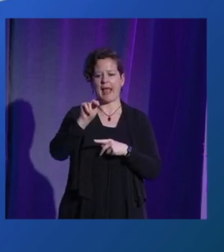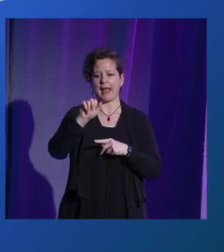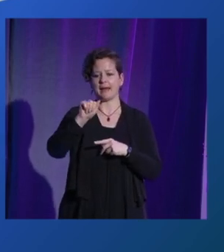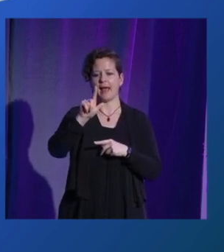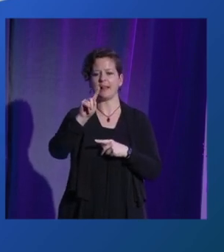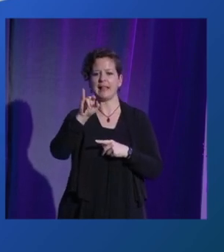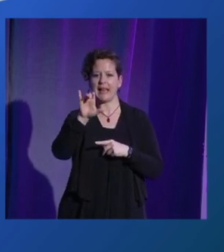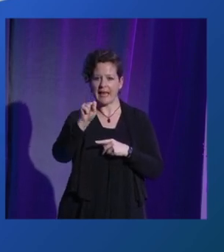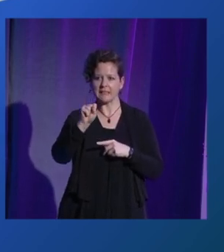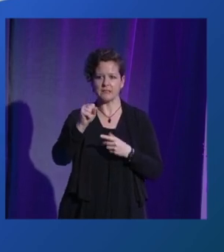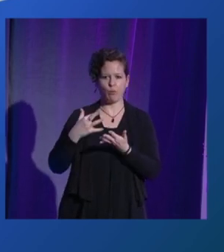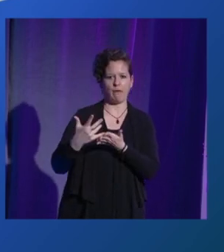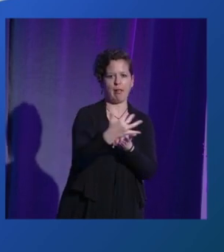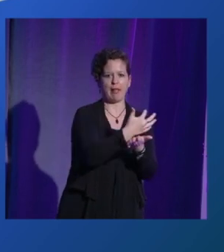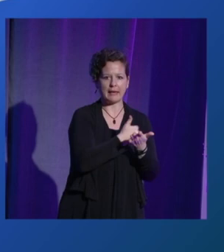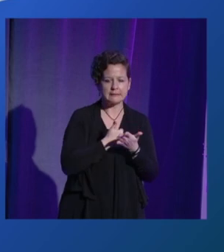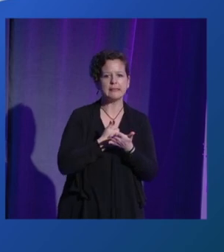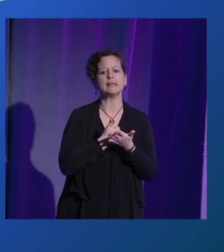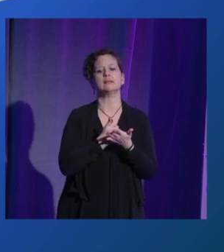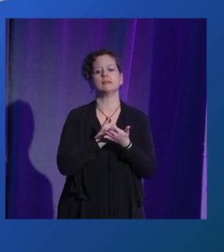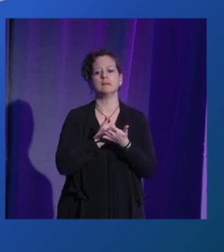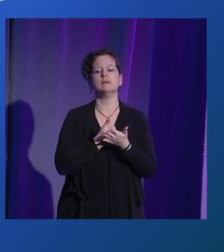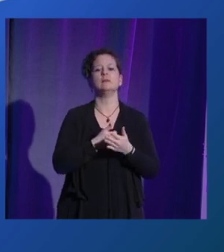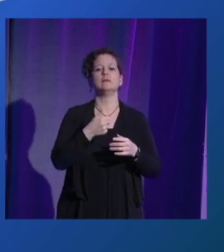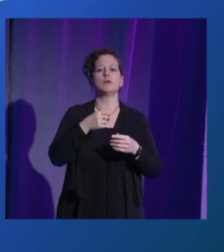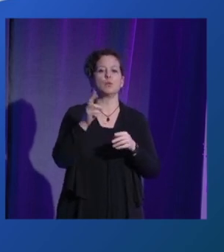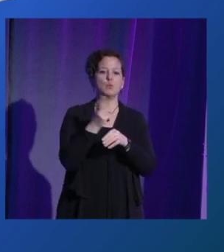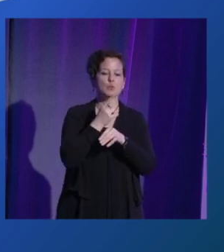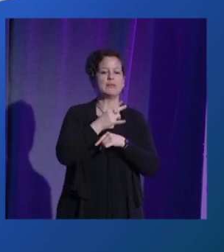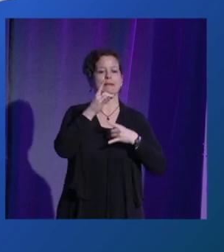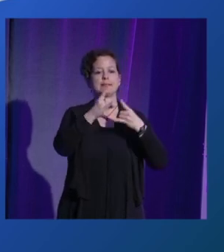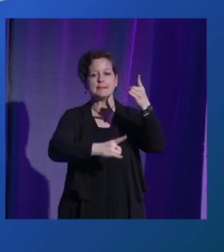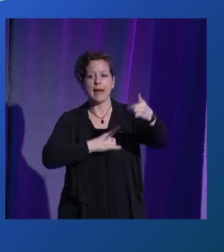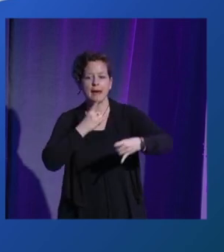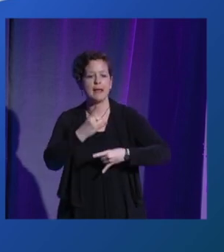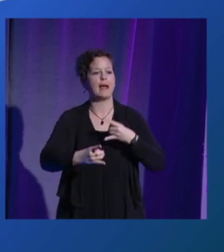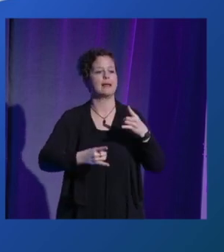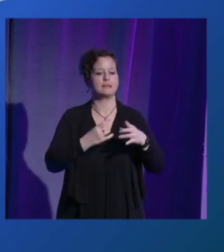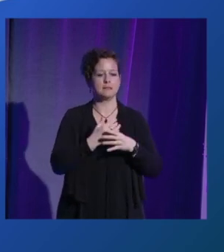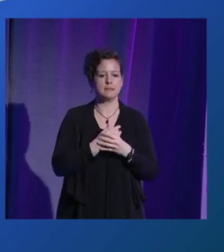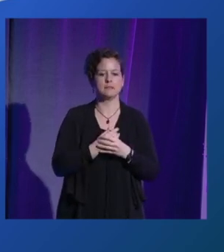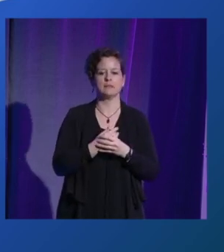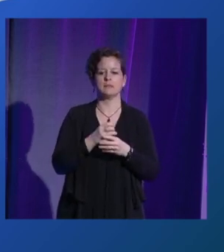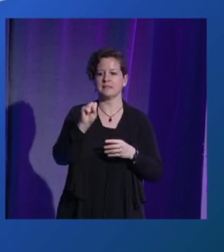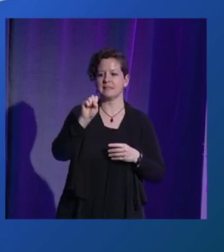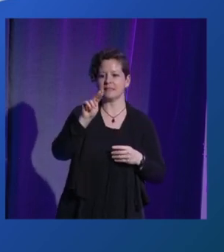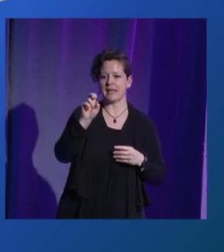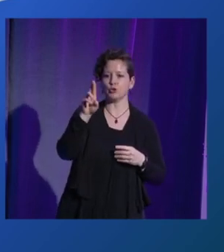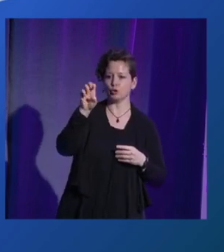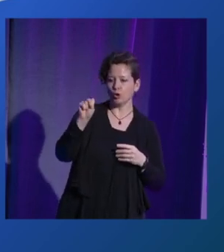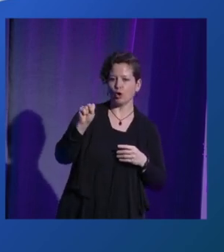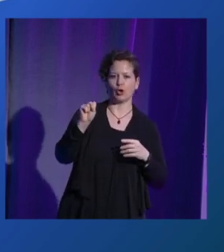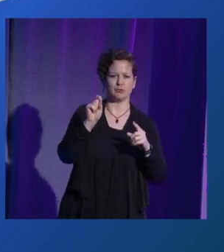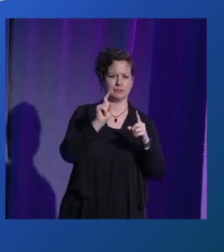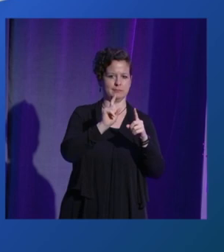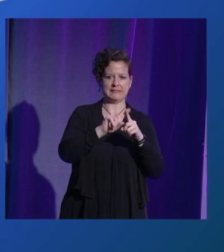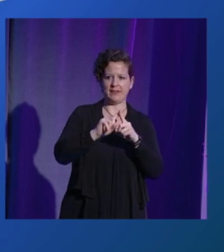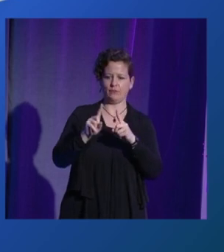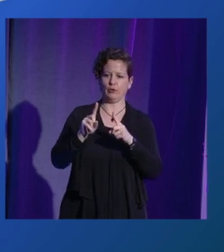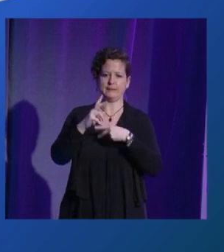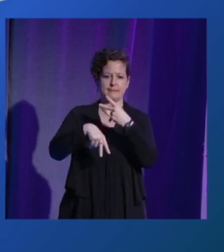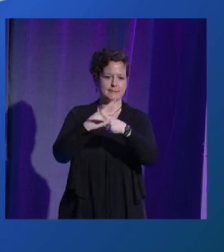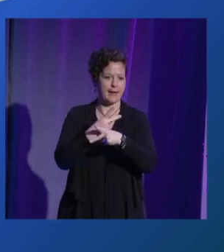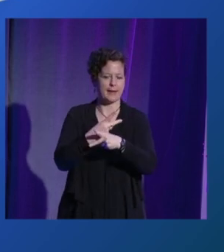in the large amounts of data that we're collecting from satellites from infield sensors uh across the board you know what what we're